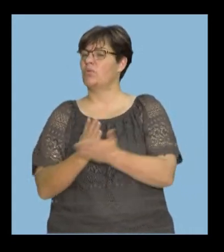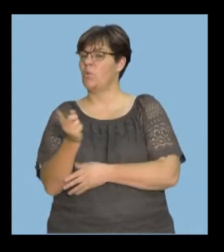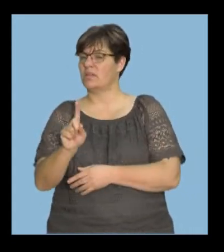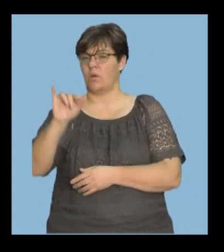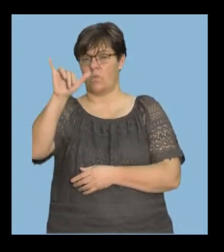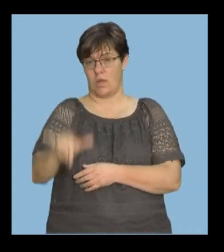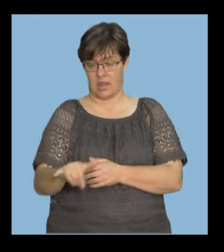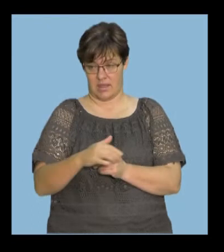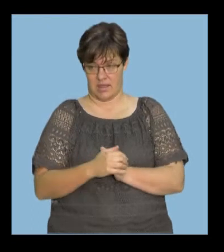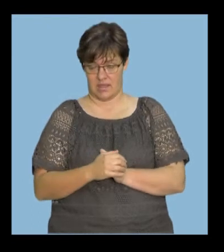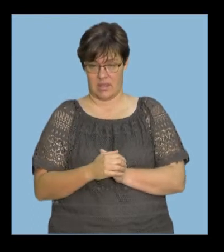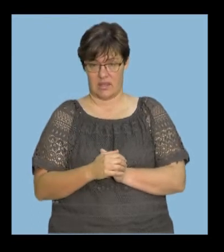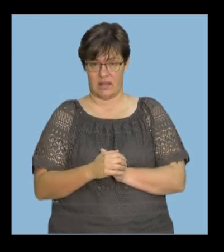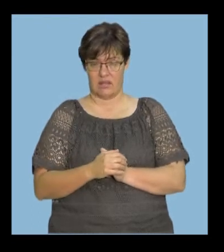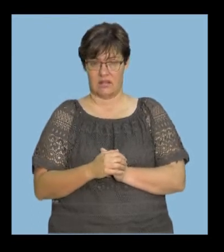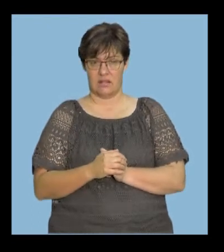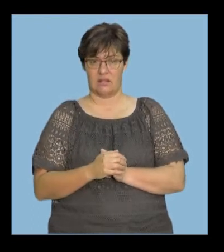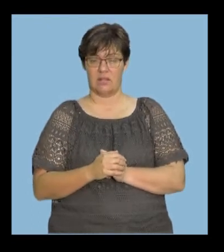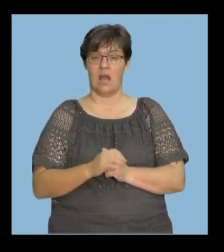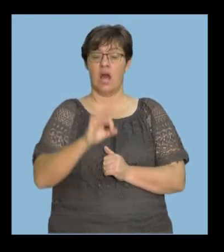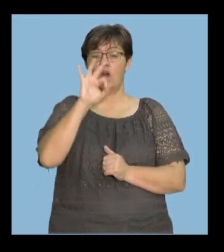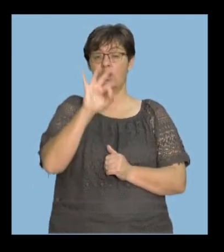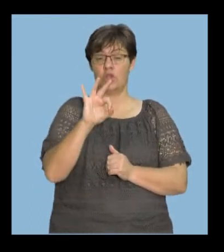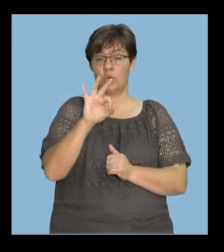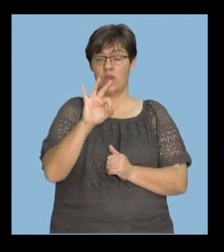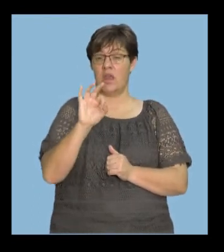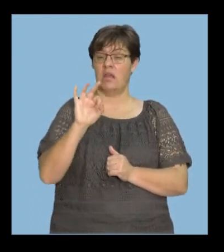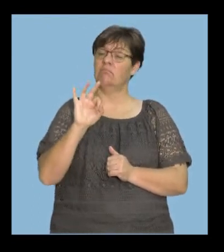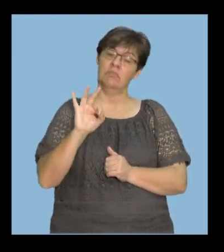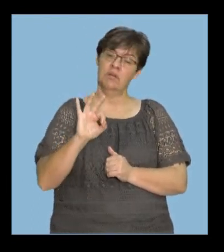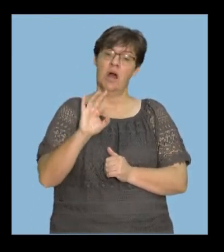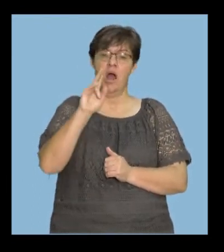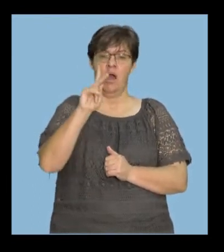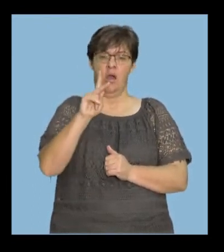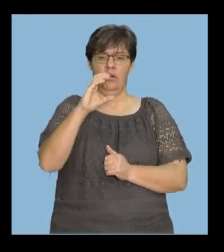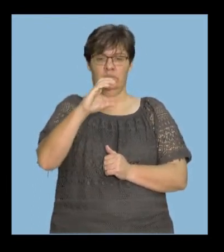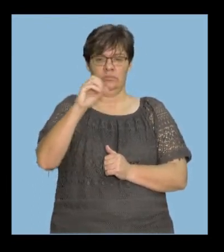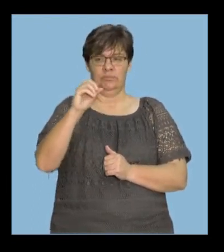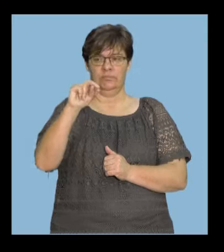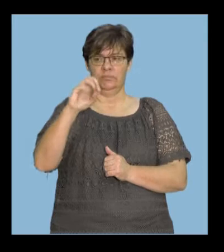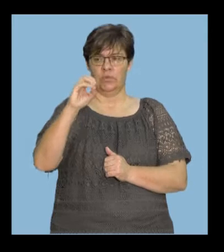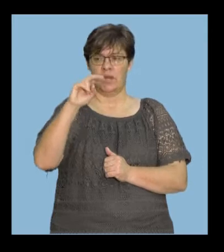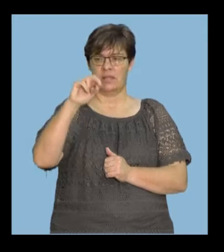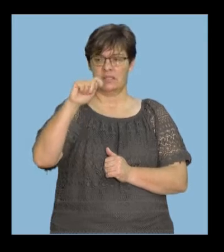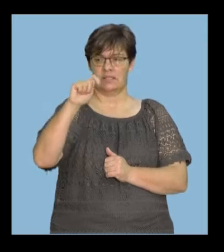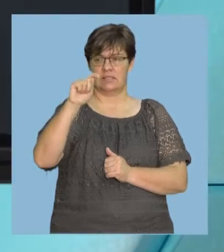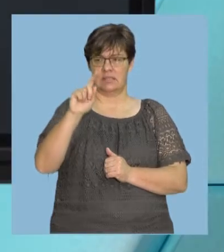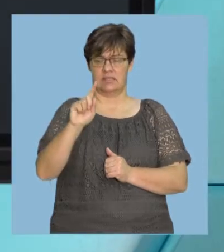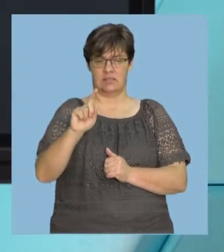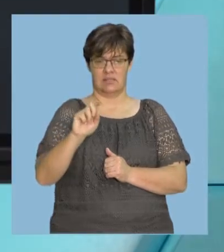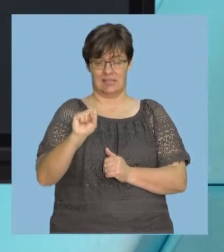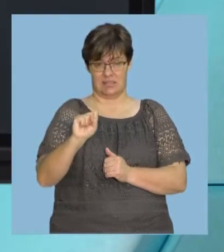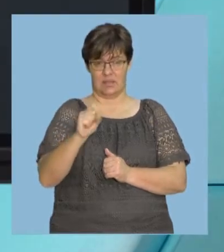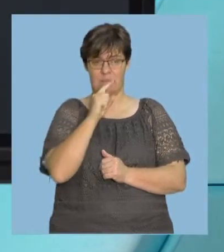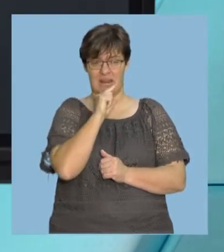as Y. And it's going to be the first 3 consonants of the alphabet. Do you remember what the consonants are?